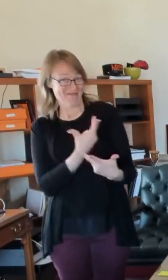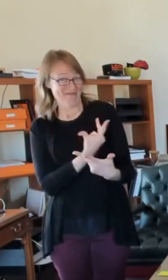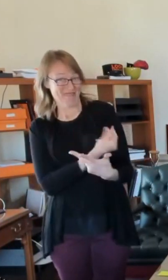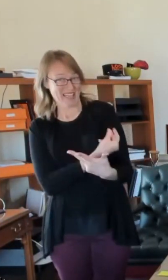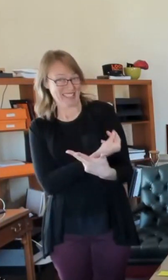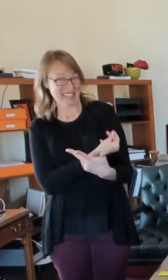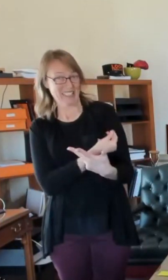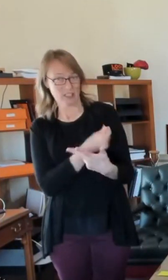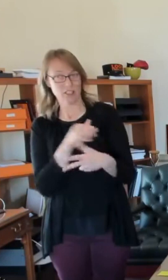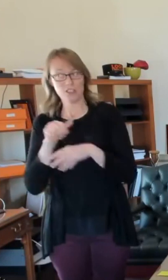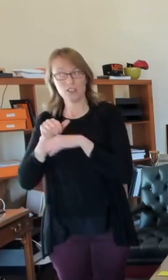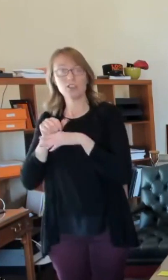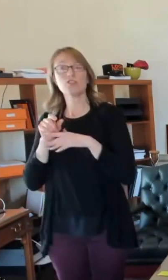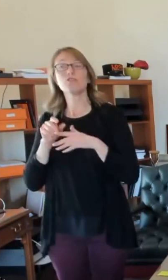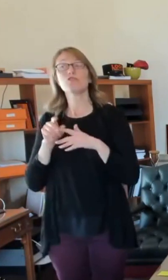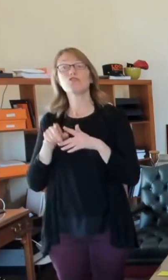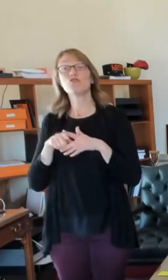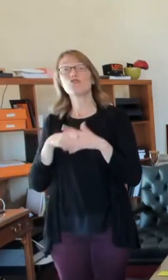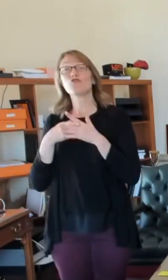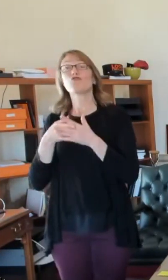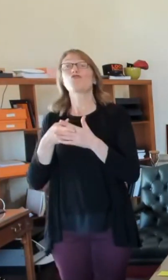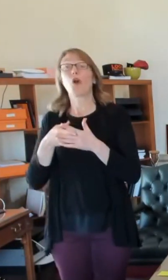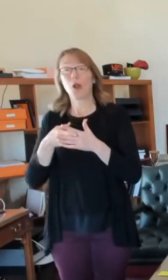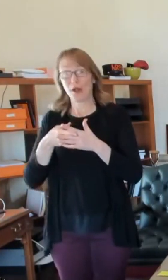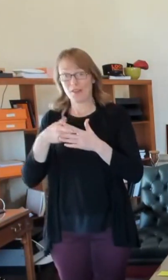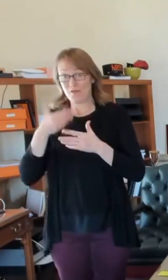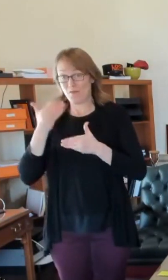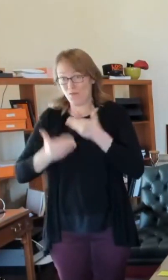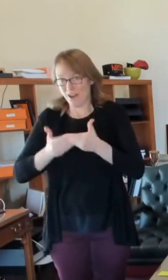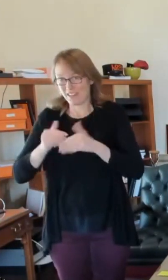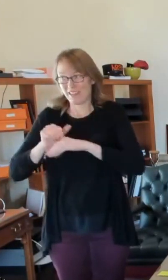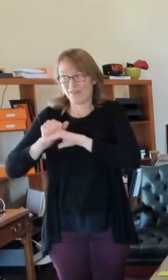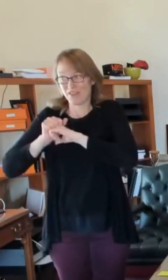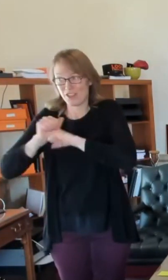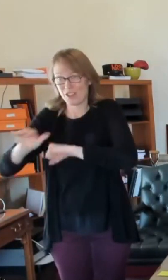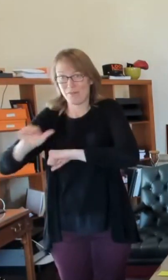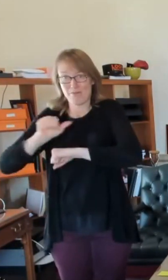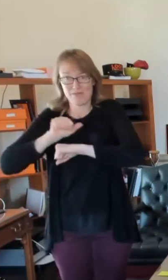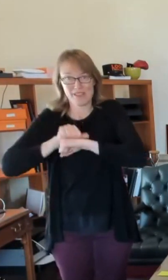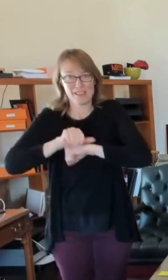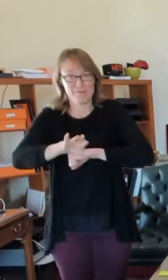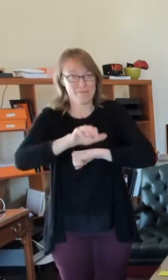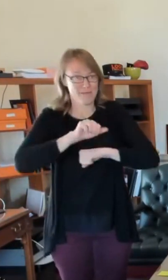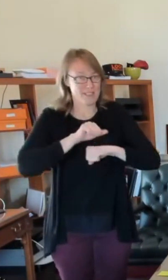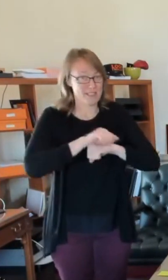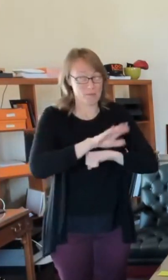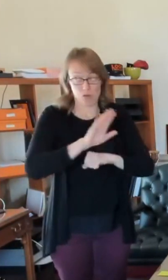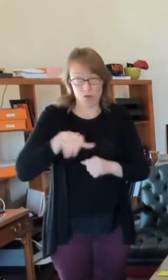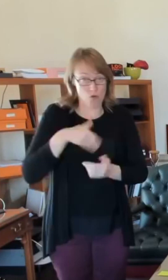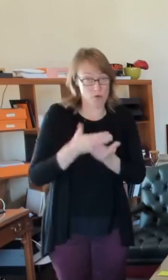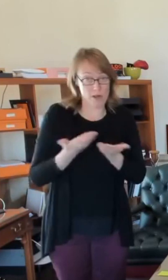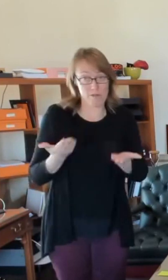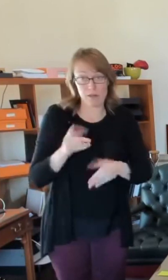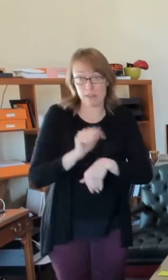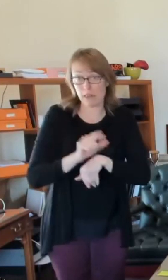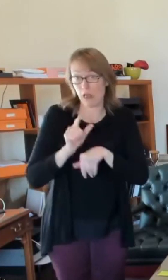actually arrived in Missouri yet or not, I don't know that at this minute, but if not, it should be fairly soon.